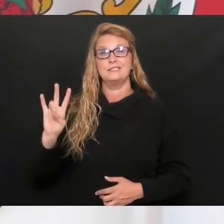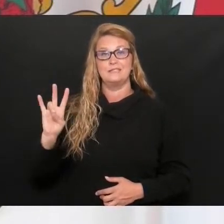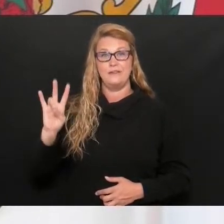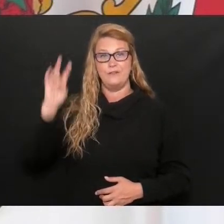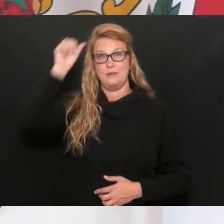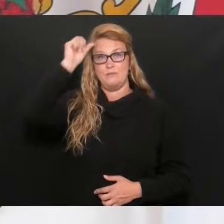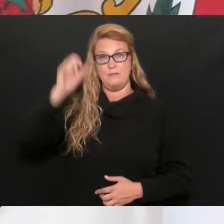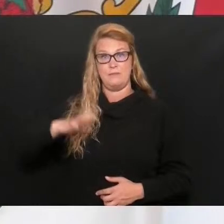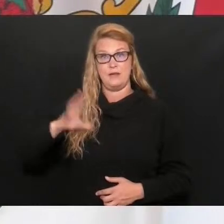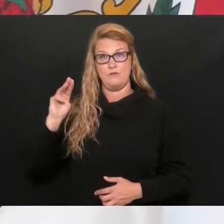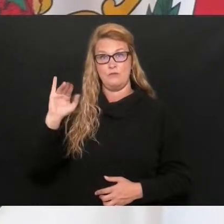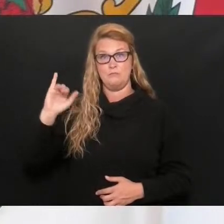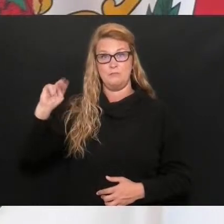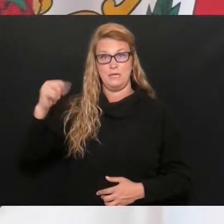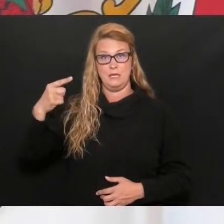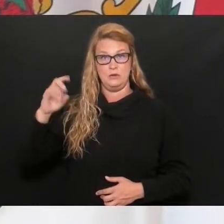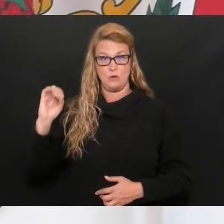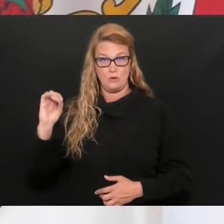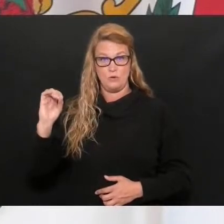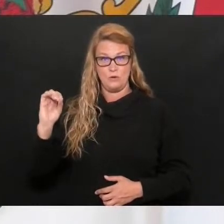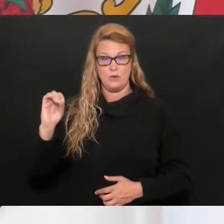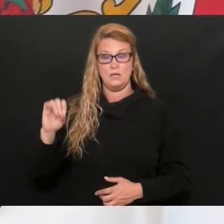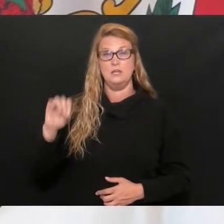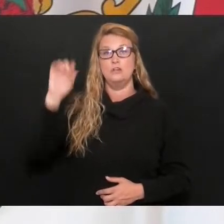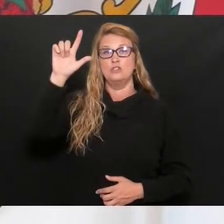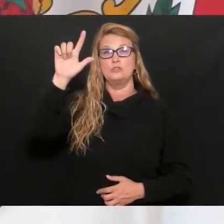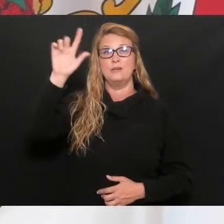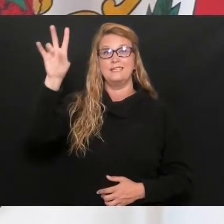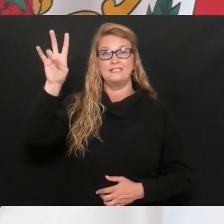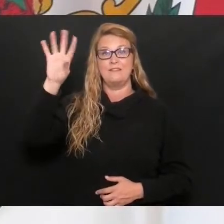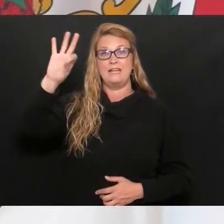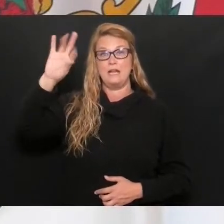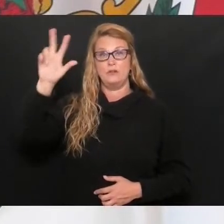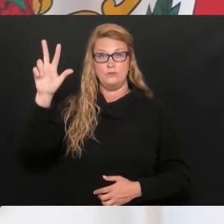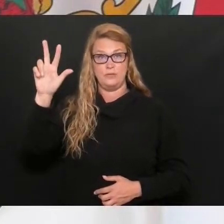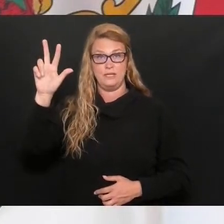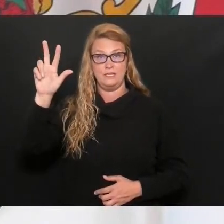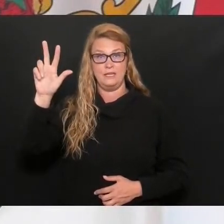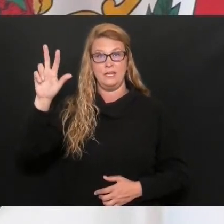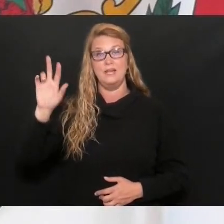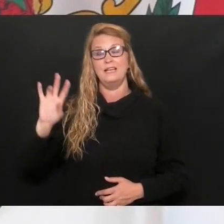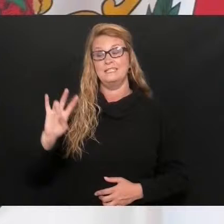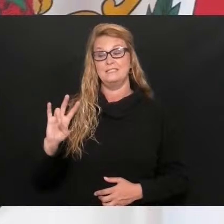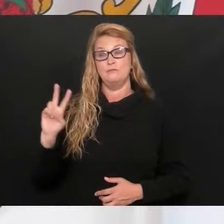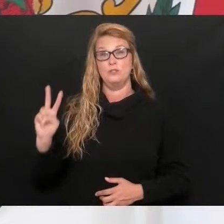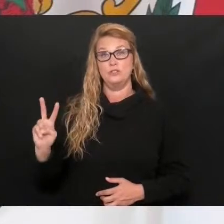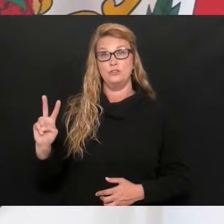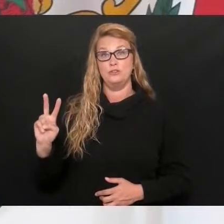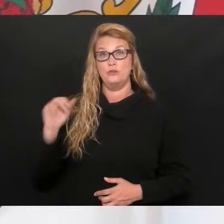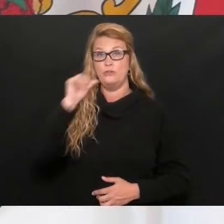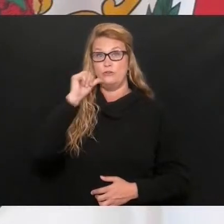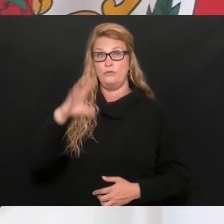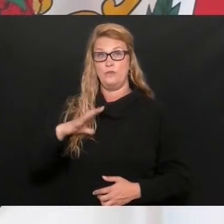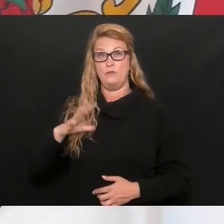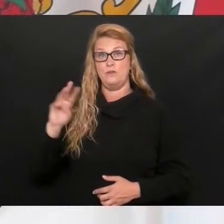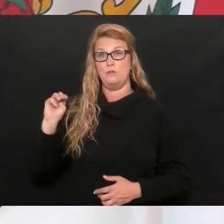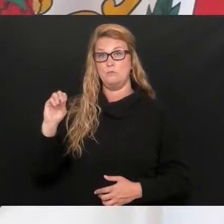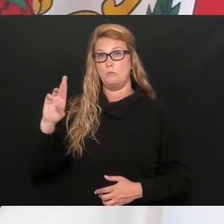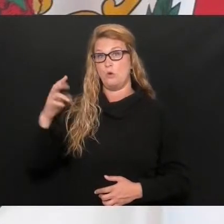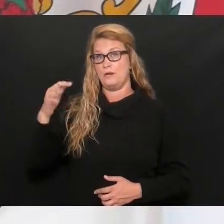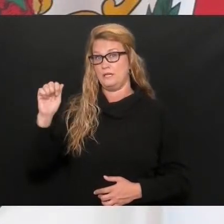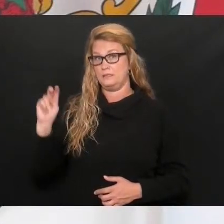male from Mingo County. Our 2,793rd death is a 72-year-old female from Morgan